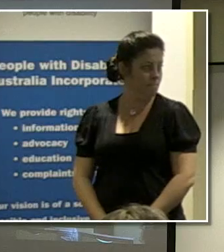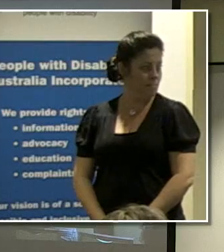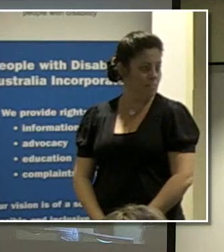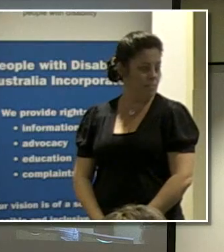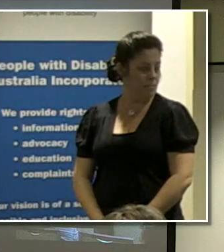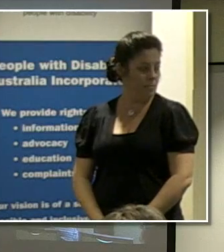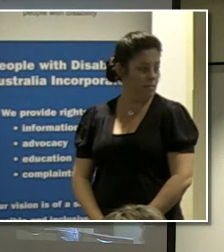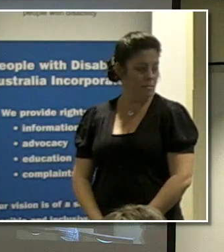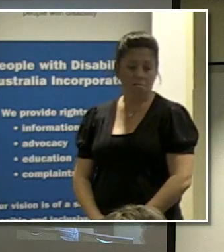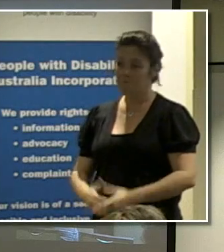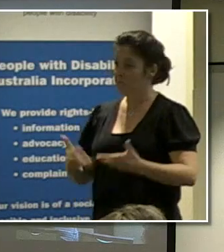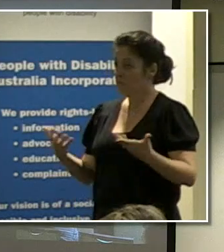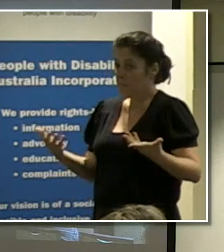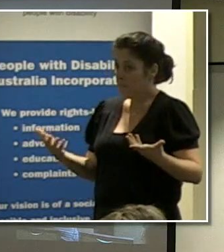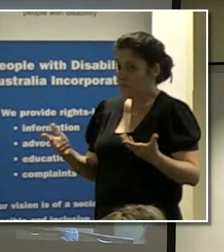So that's just